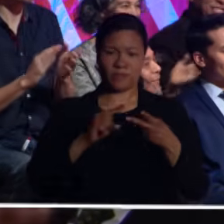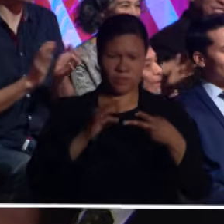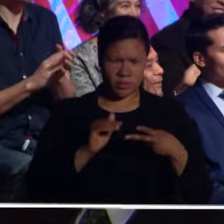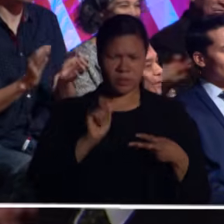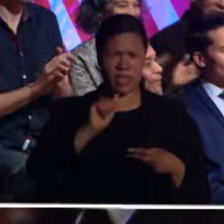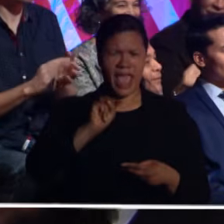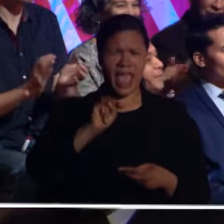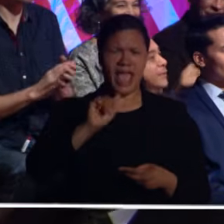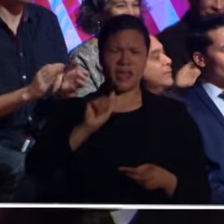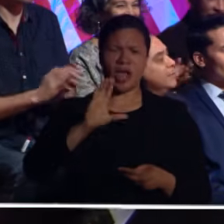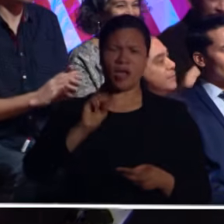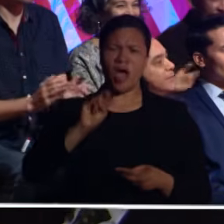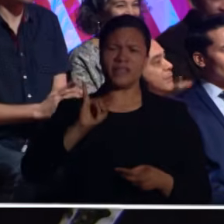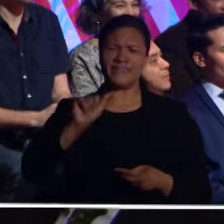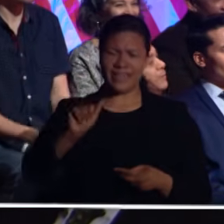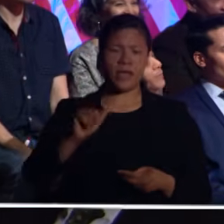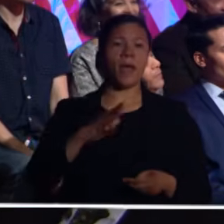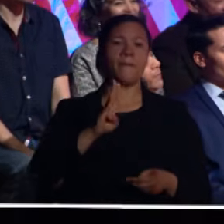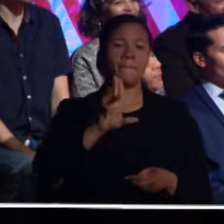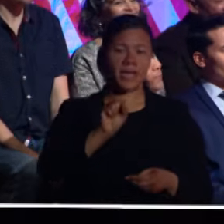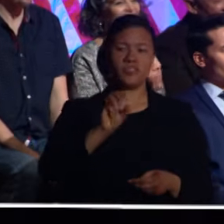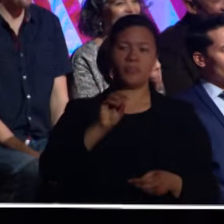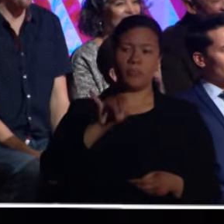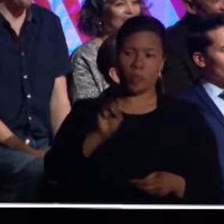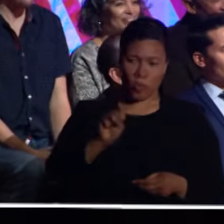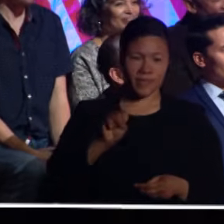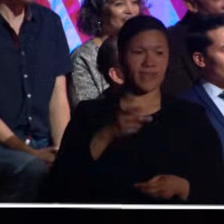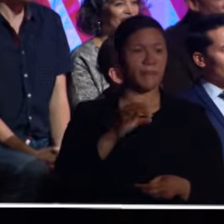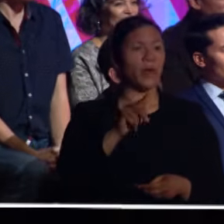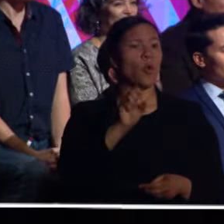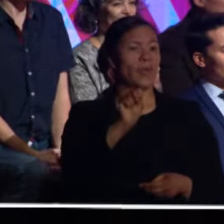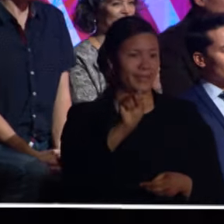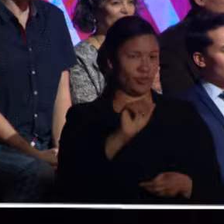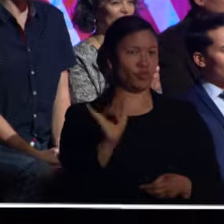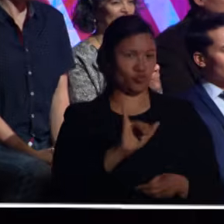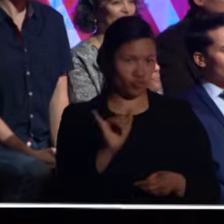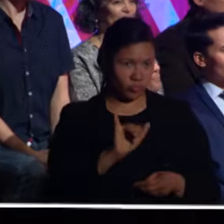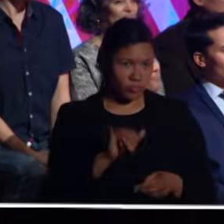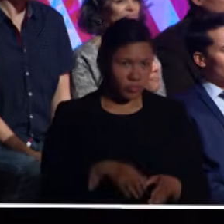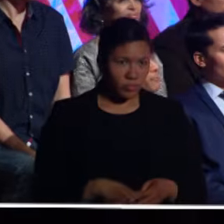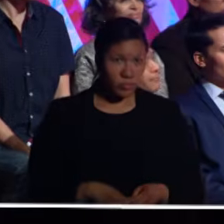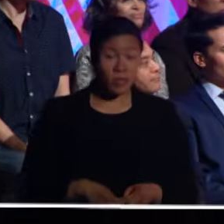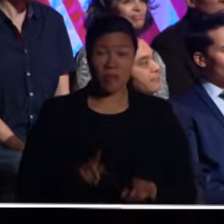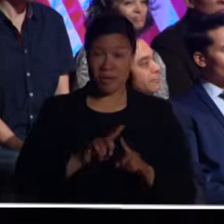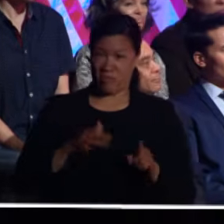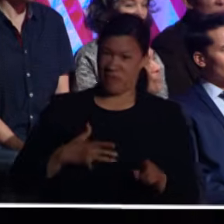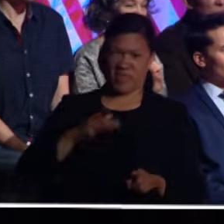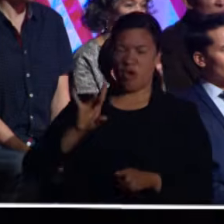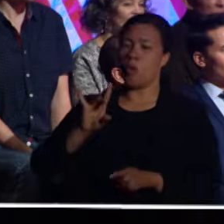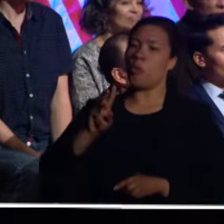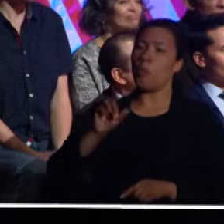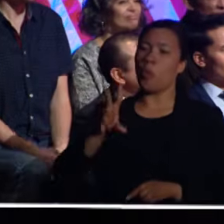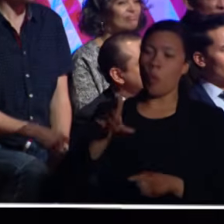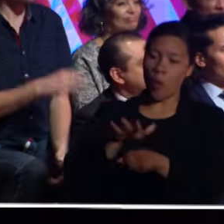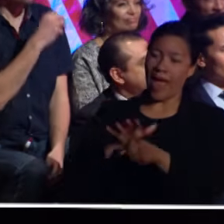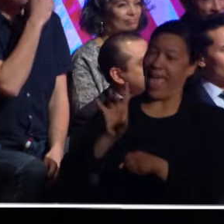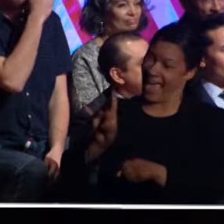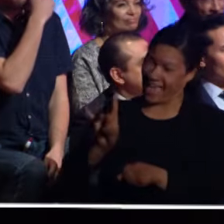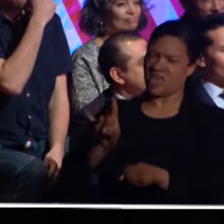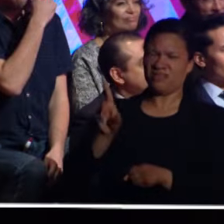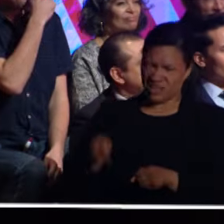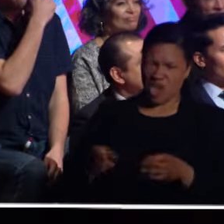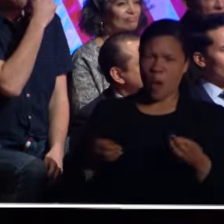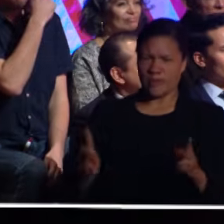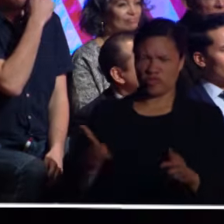But because we believe that Ward 8 should have every opportunity to rise, we aren't stopping there. Last fall,